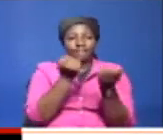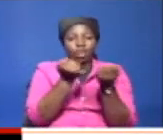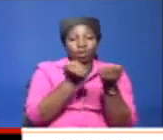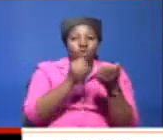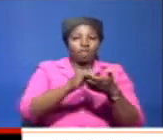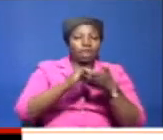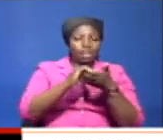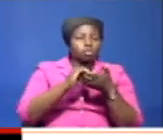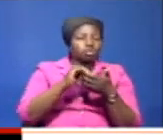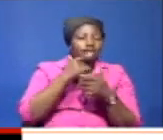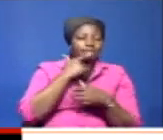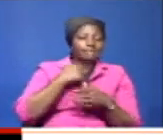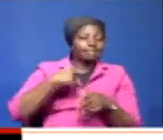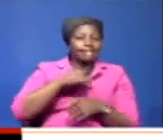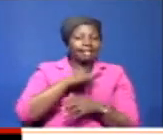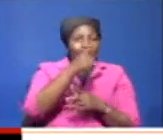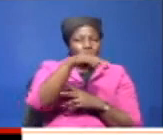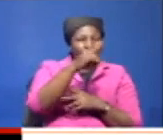place.